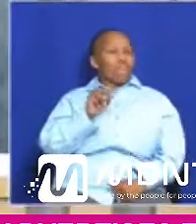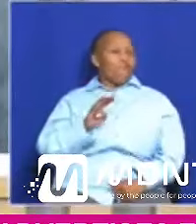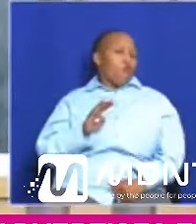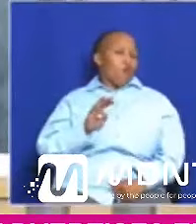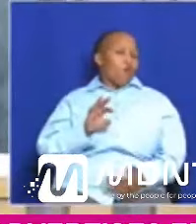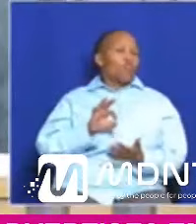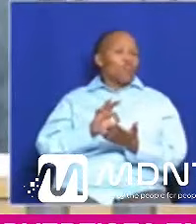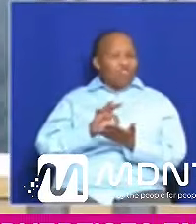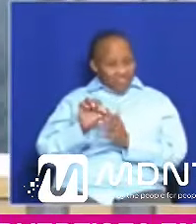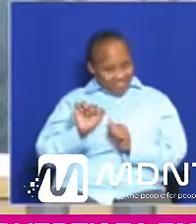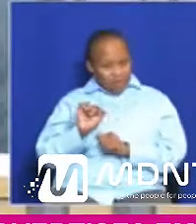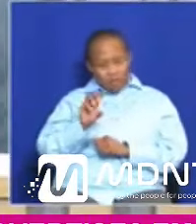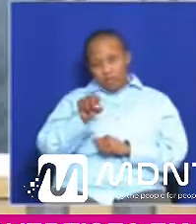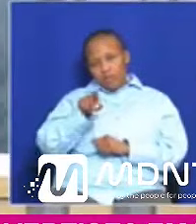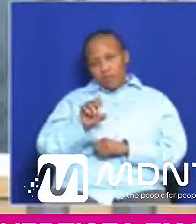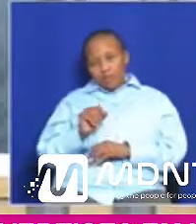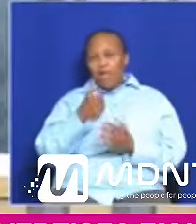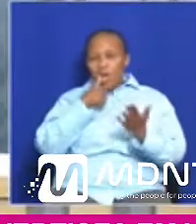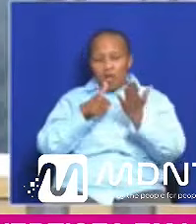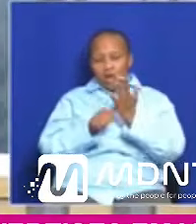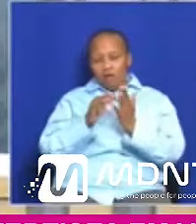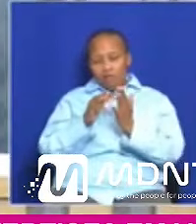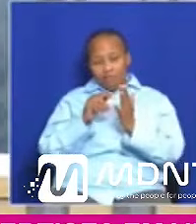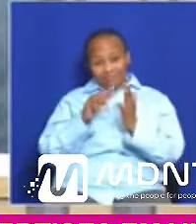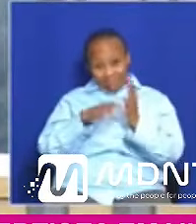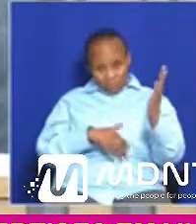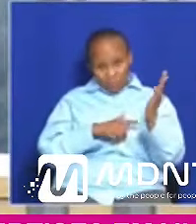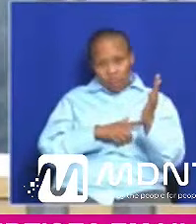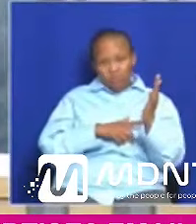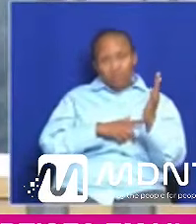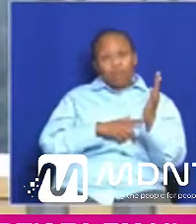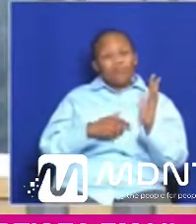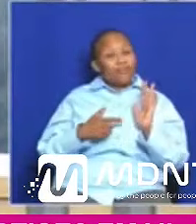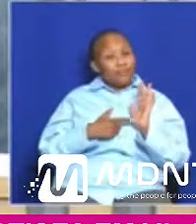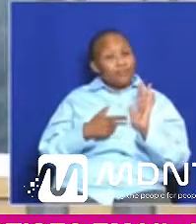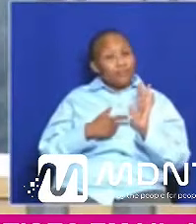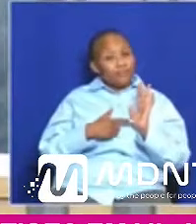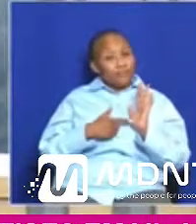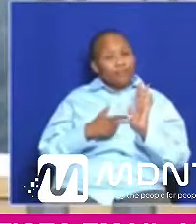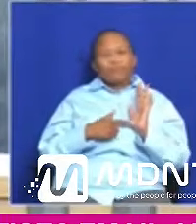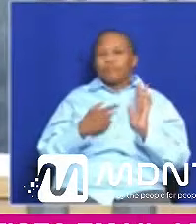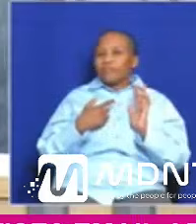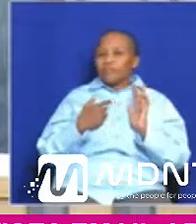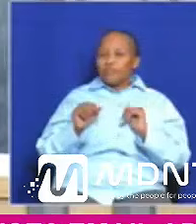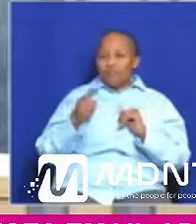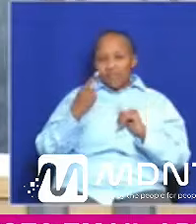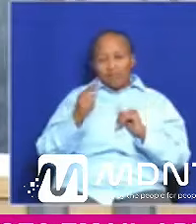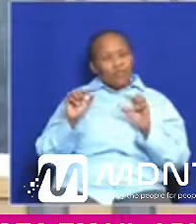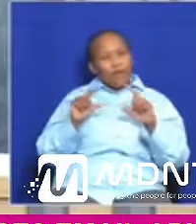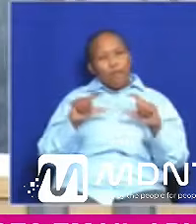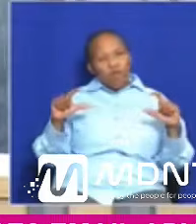this letter speaks to. It states at first paragraph